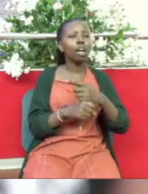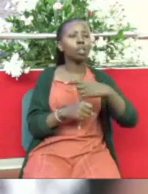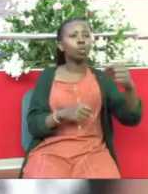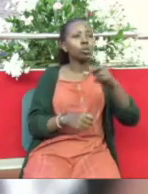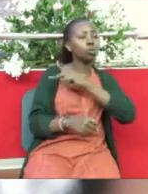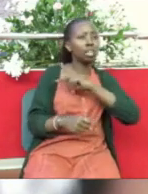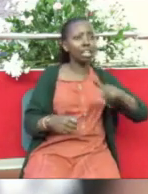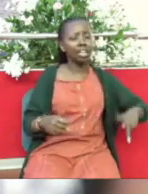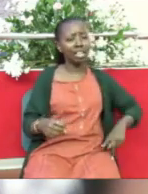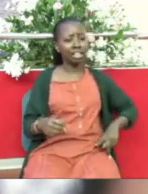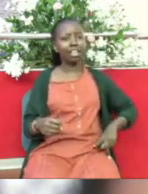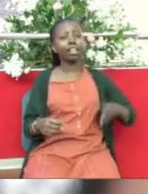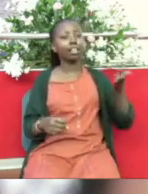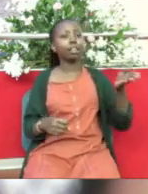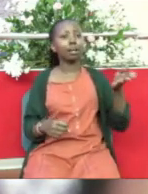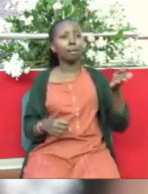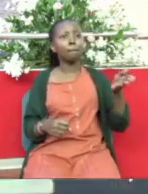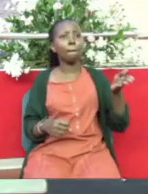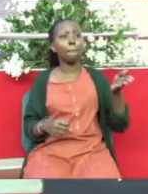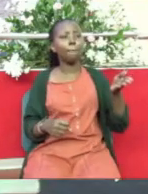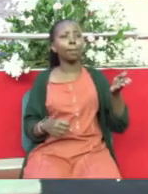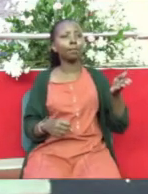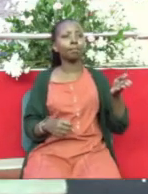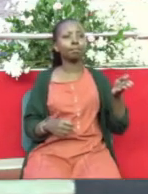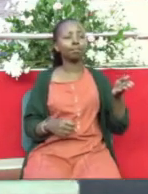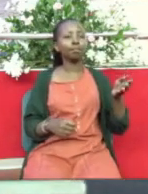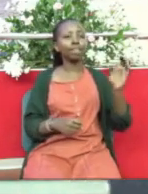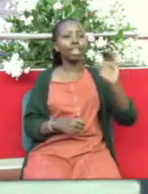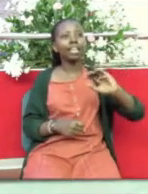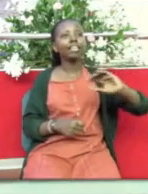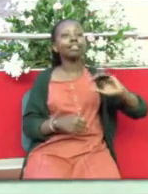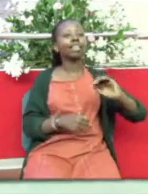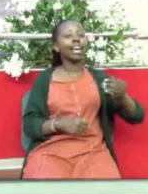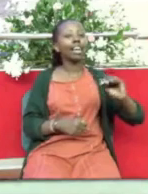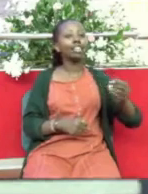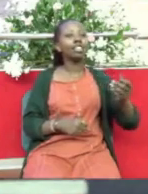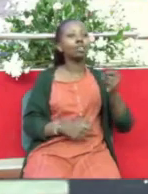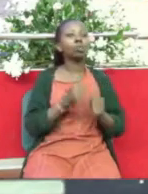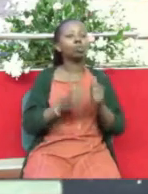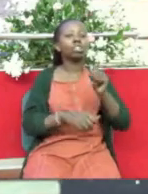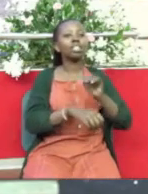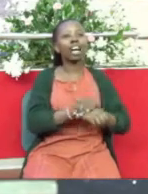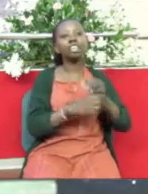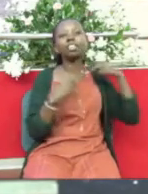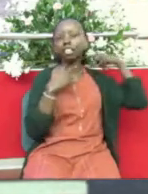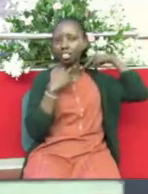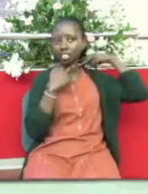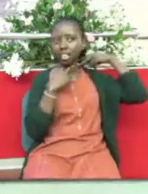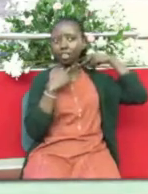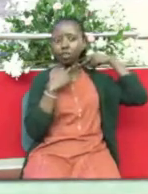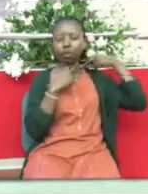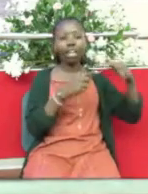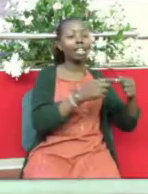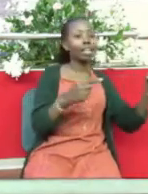who was now there in the country of Babylon, the country that had held Israel captive in the past. Jambo la kwanza ambalo walifanya